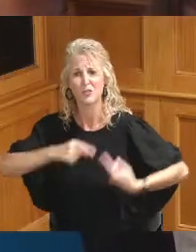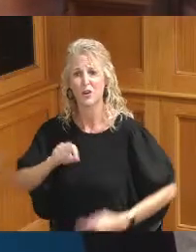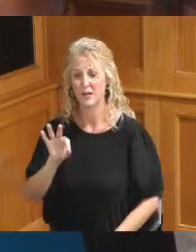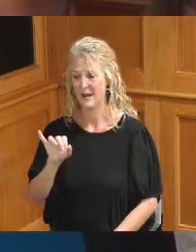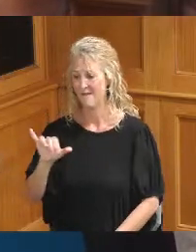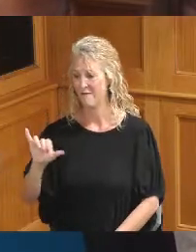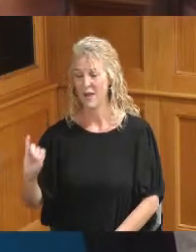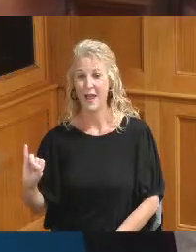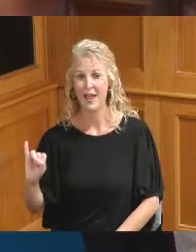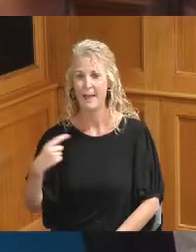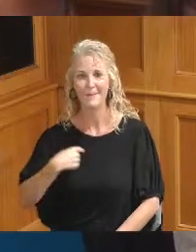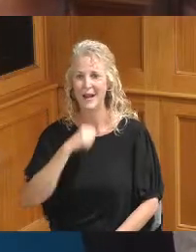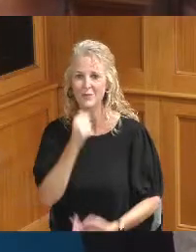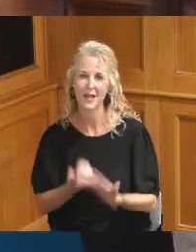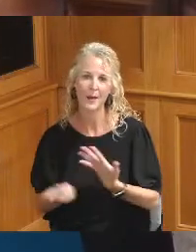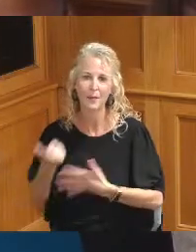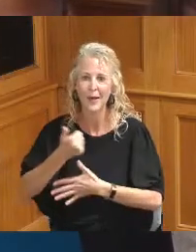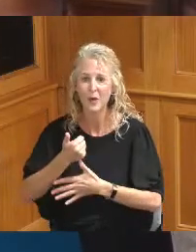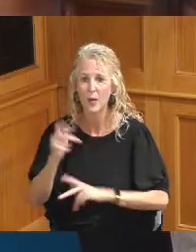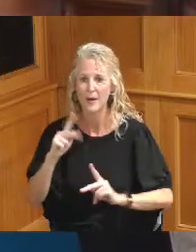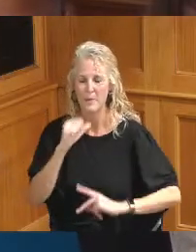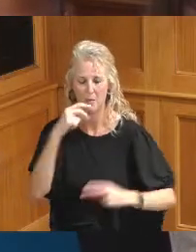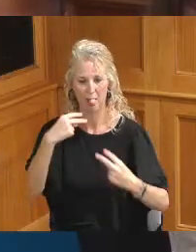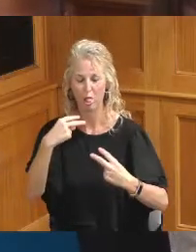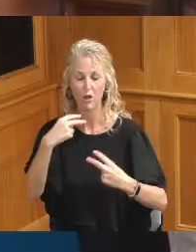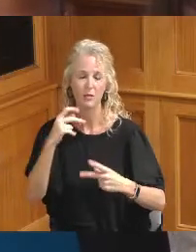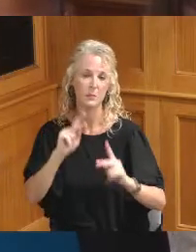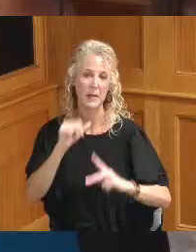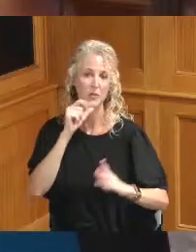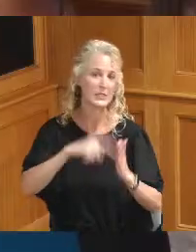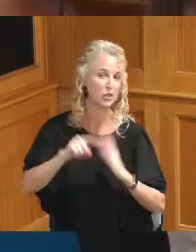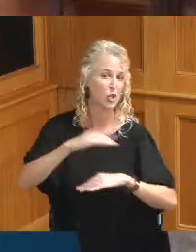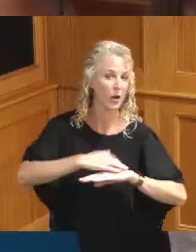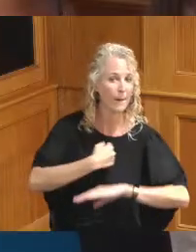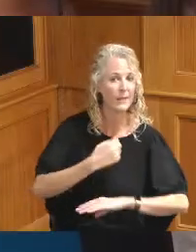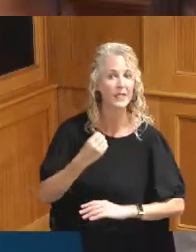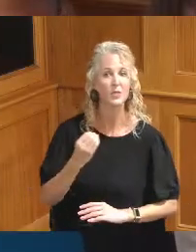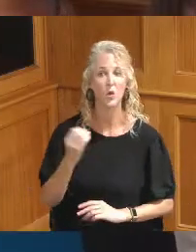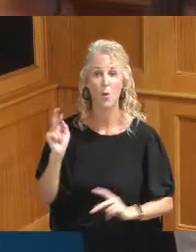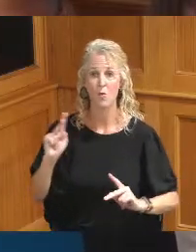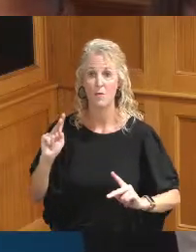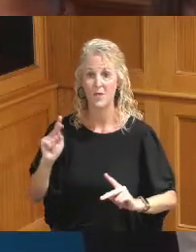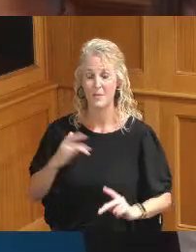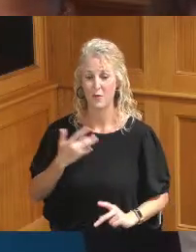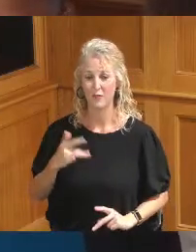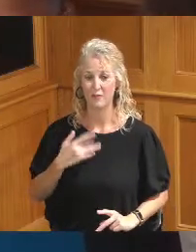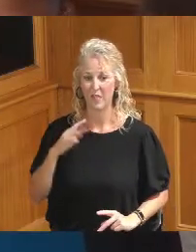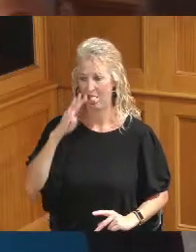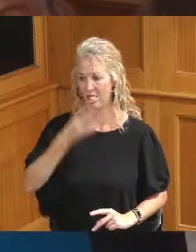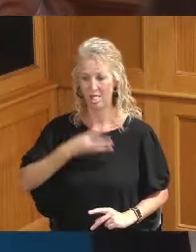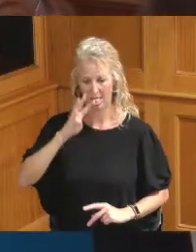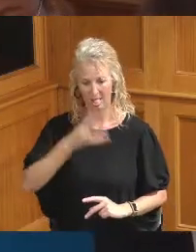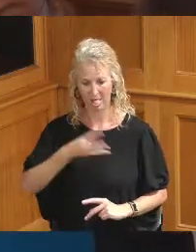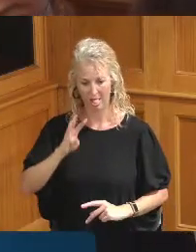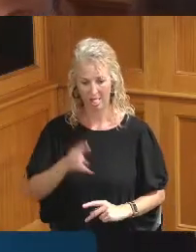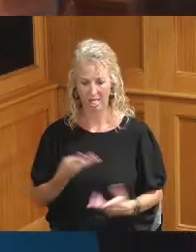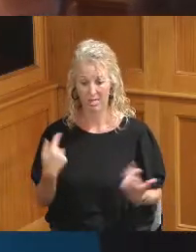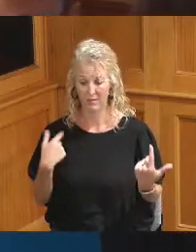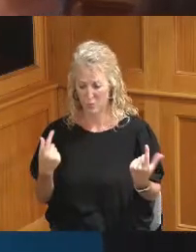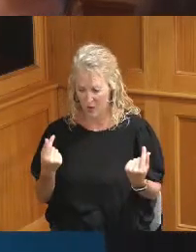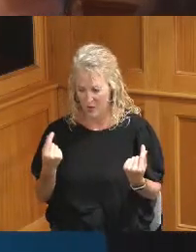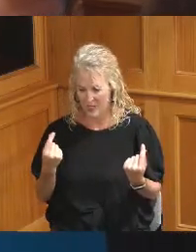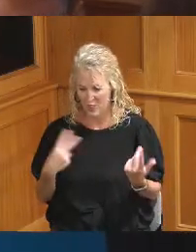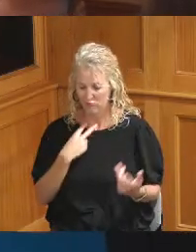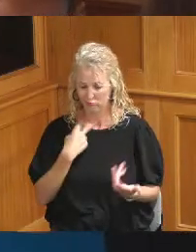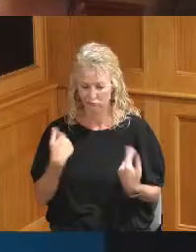wasn't prioritized. I wasn't checked in on, and a lot of youth go through that, so when they feel this feeling of disregard, they kind of give up. So